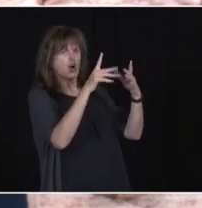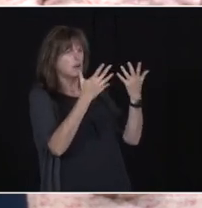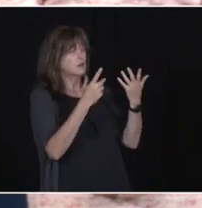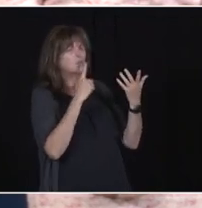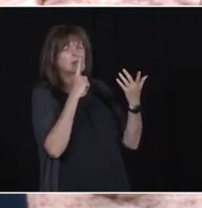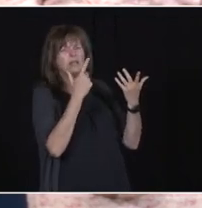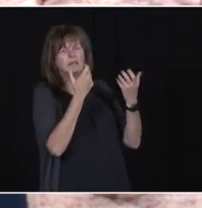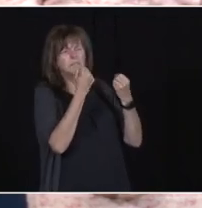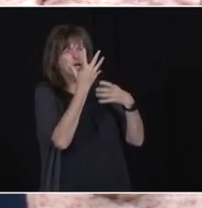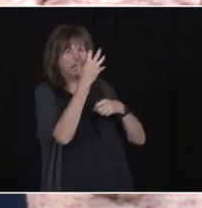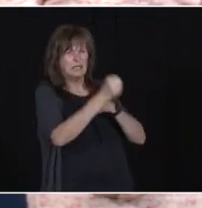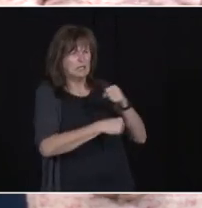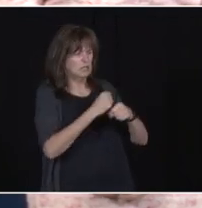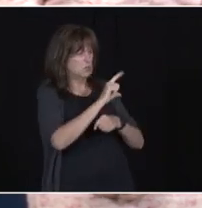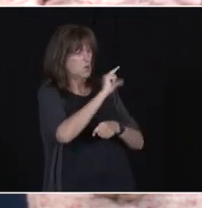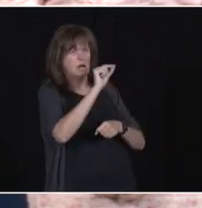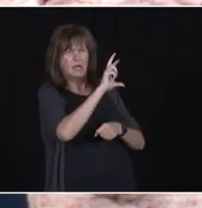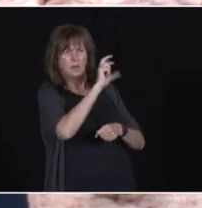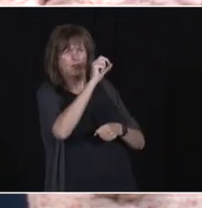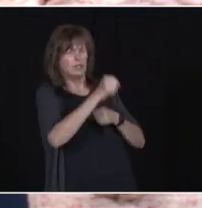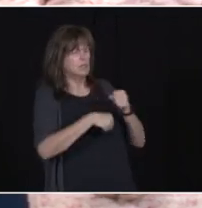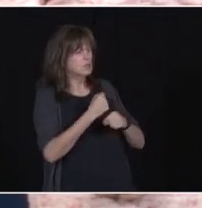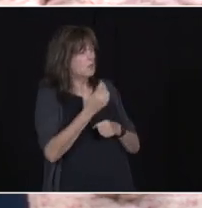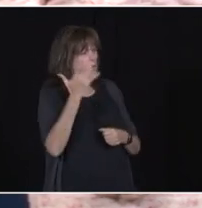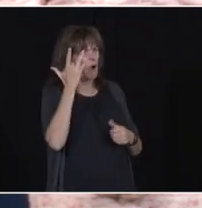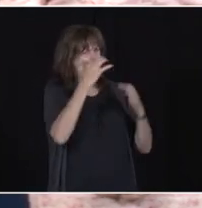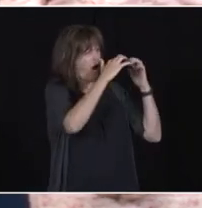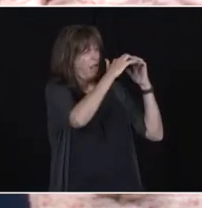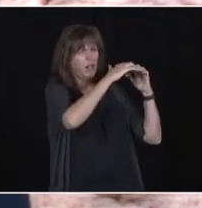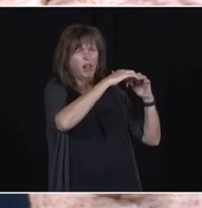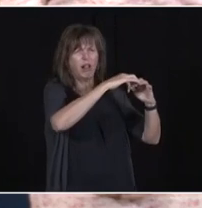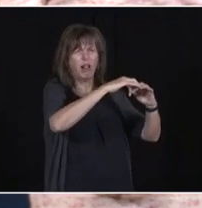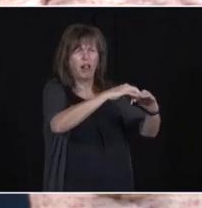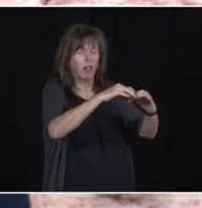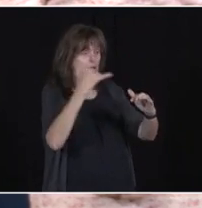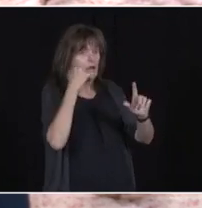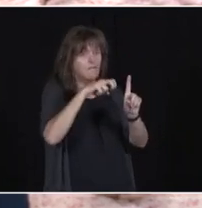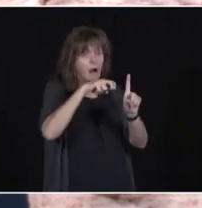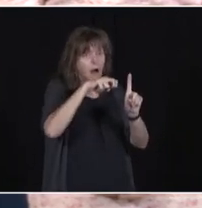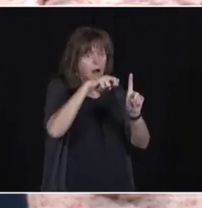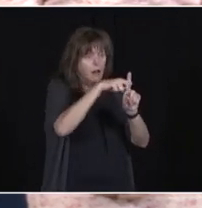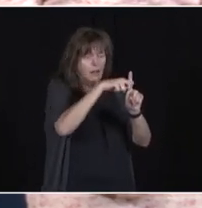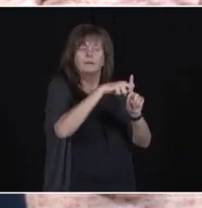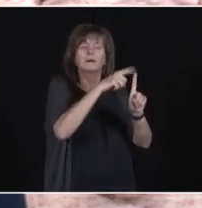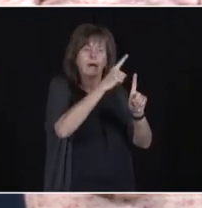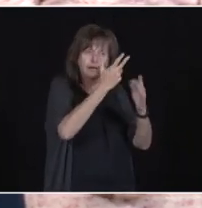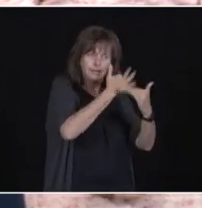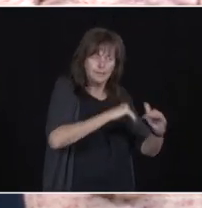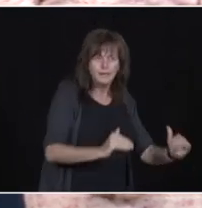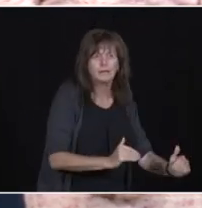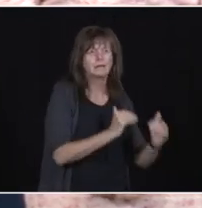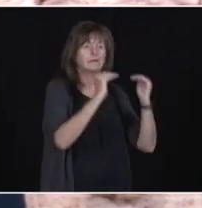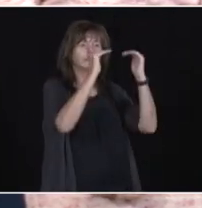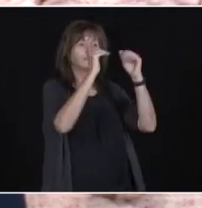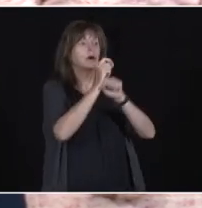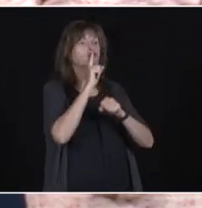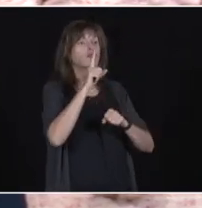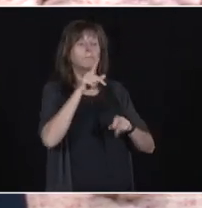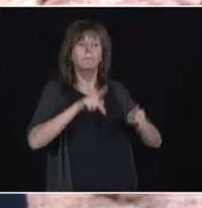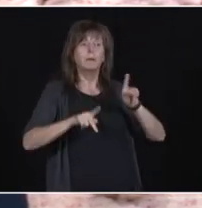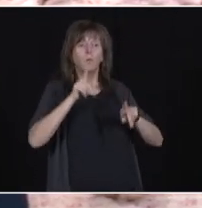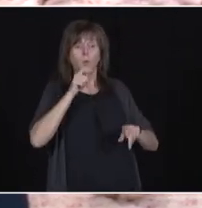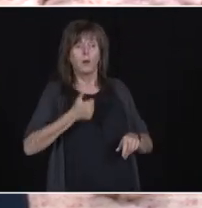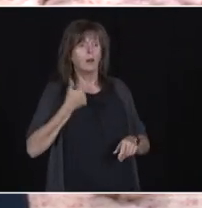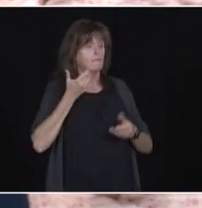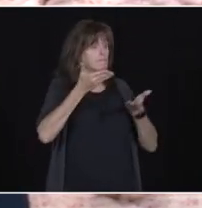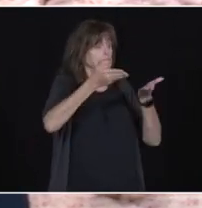quality life in long-term care. Next question. Next question comes from Cynthia